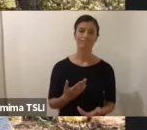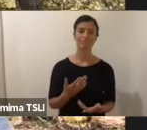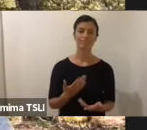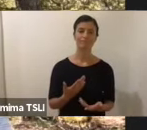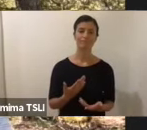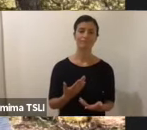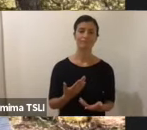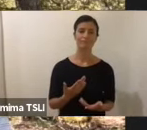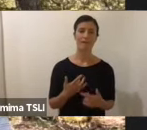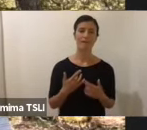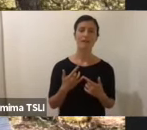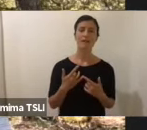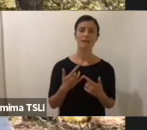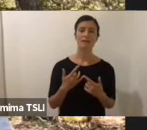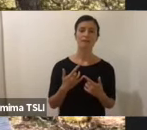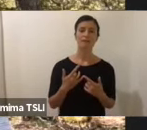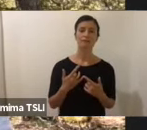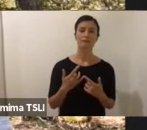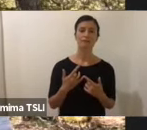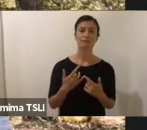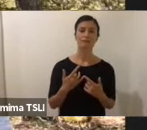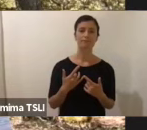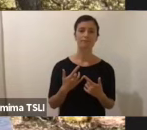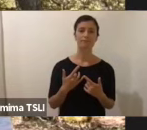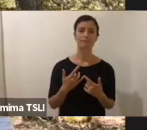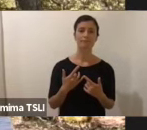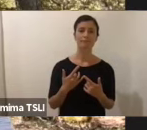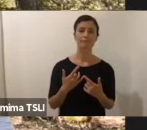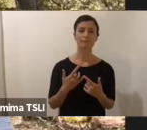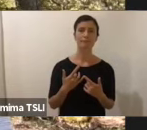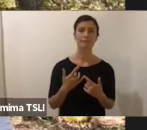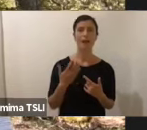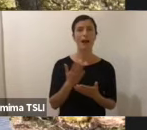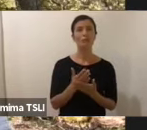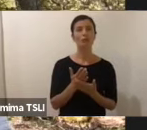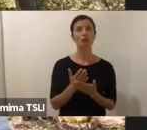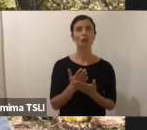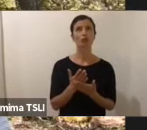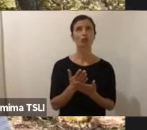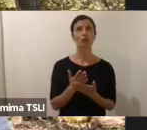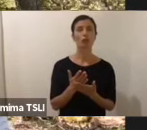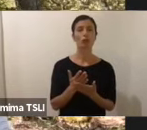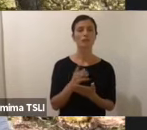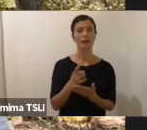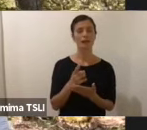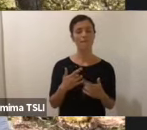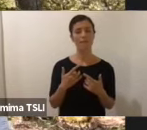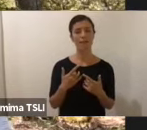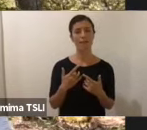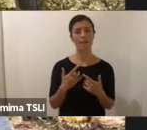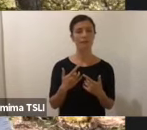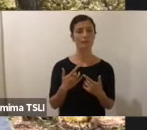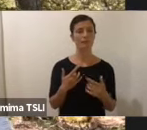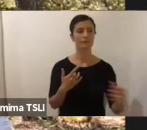saying that yes um we are i mean i don't know about born but very shortly um i mean i i